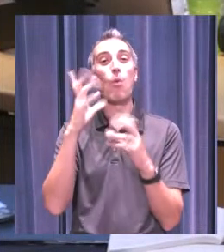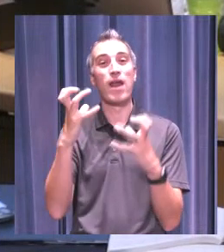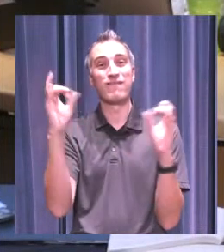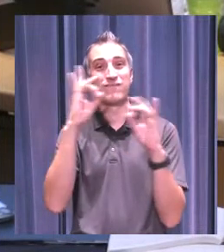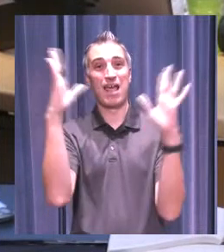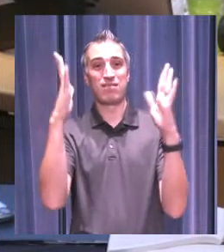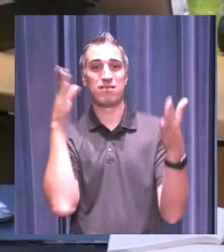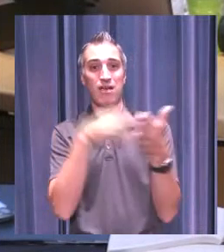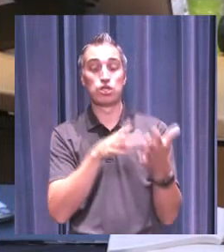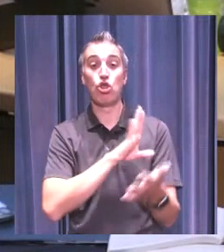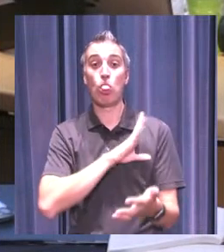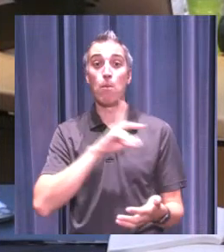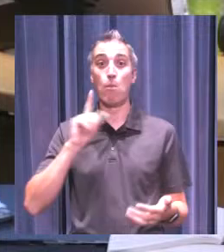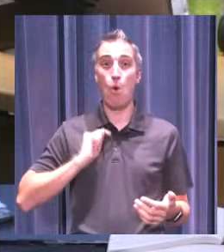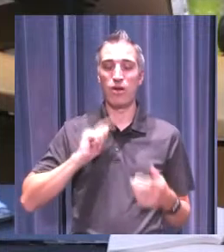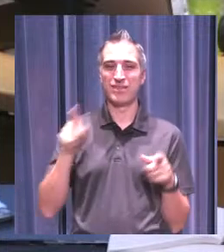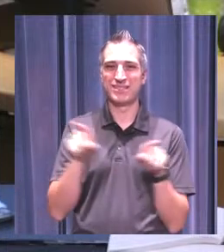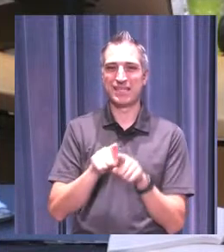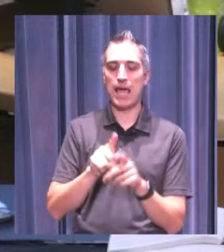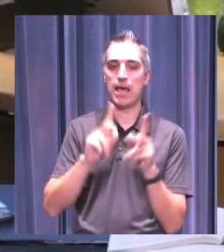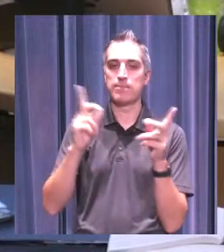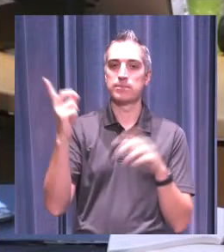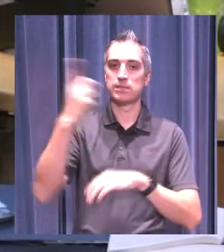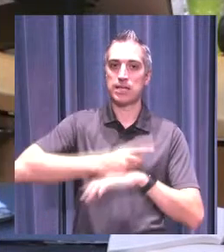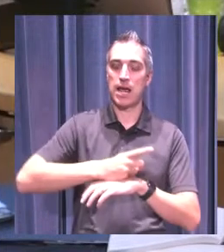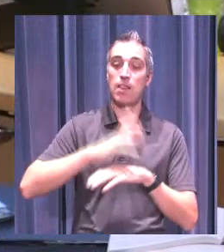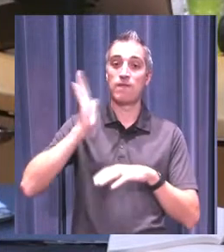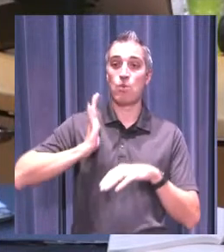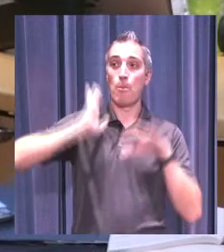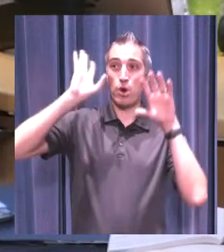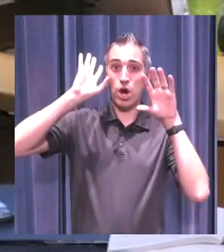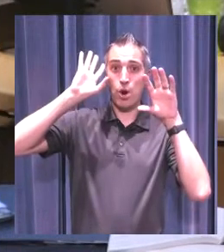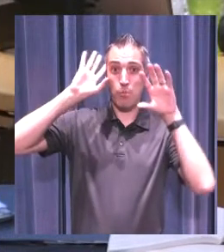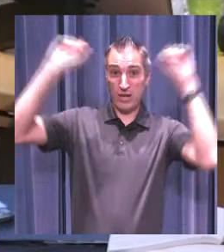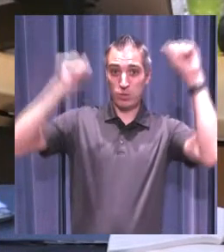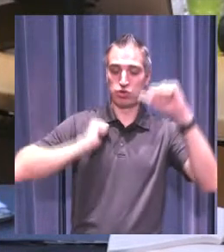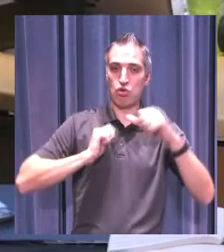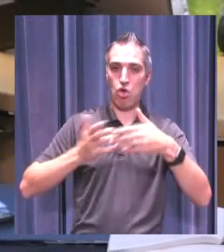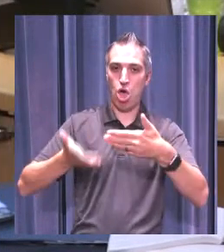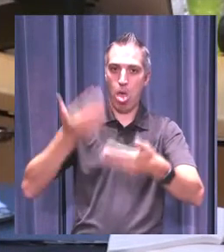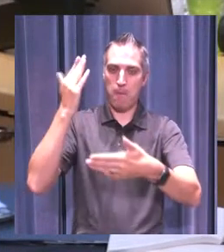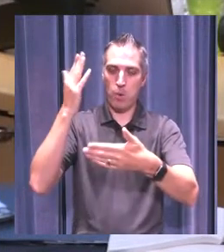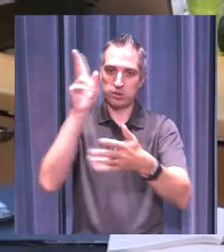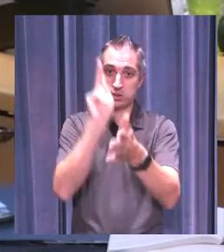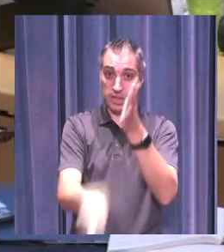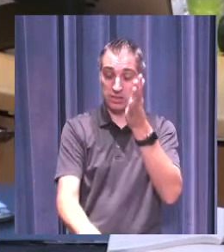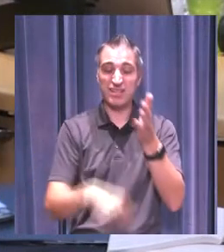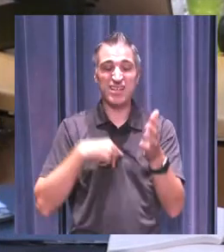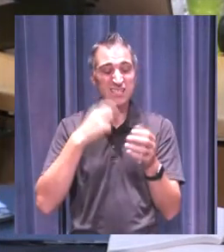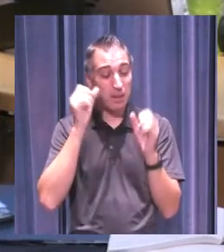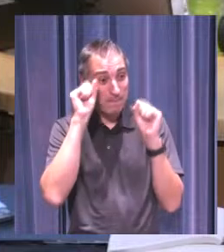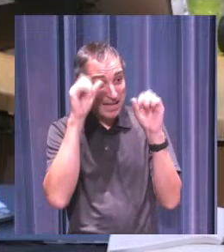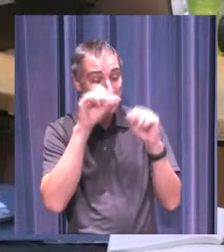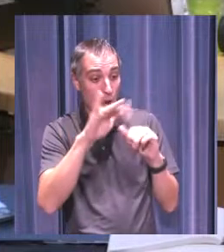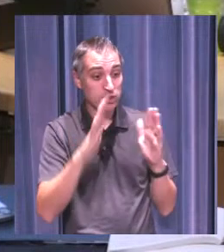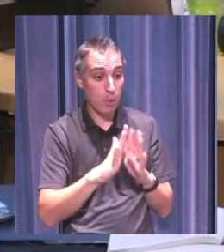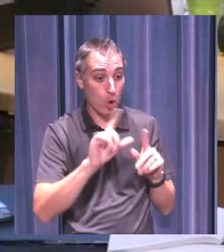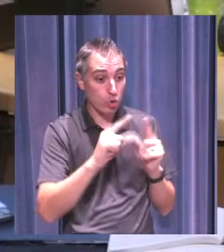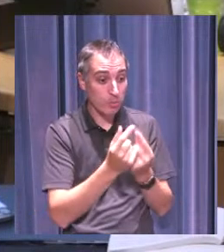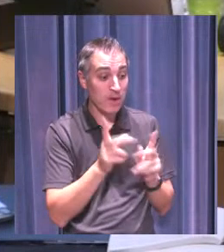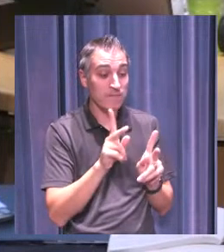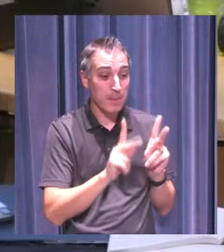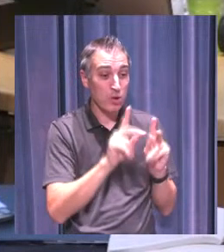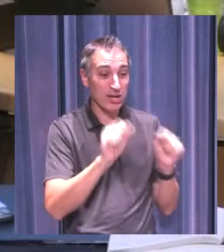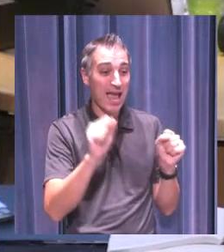assassinated. Here's what Michael Freeman posted on Facebook. It is amazing that a small group of people can destroy a college that has been around for